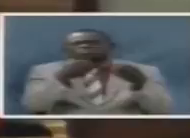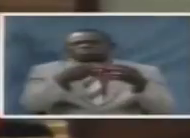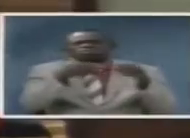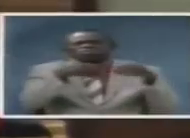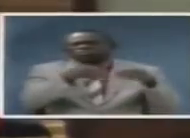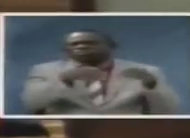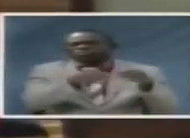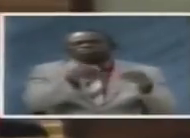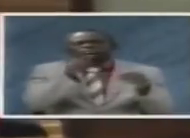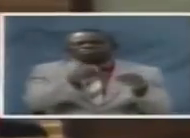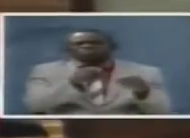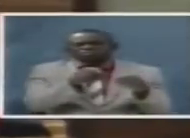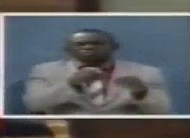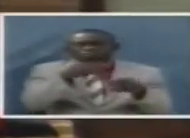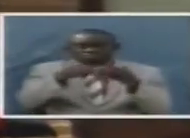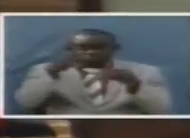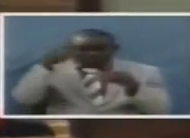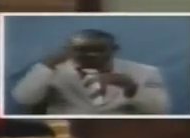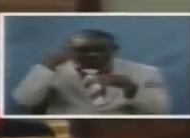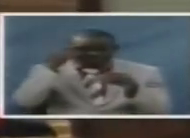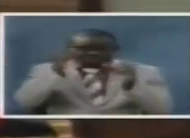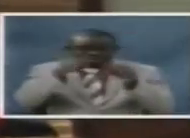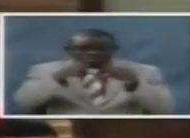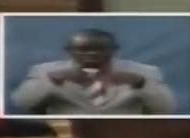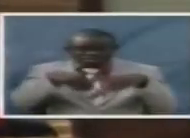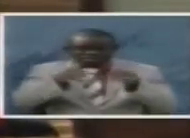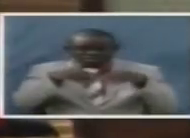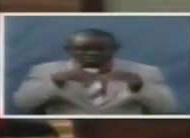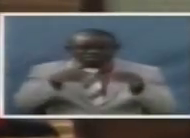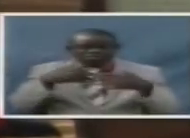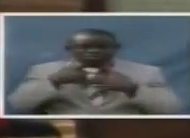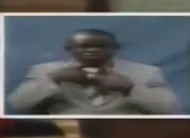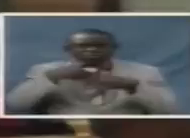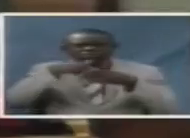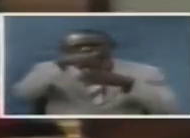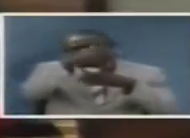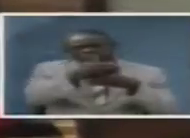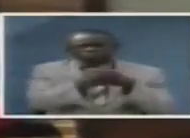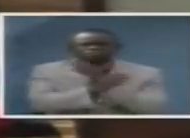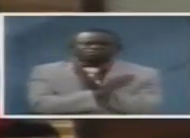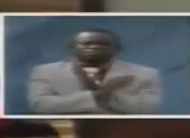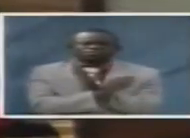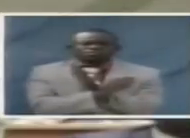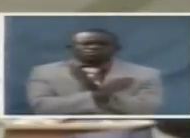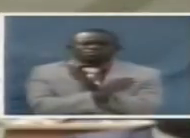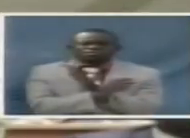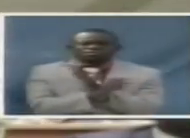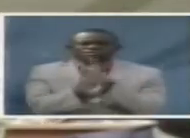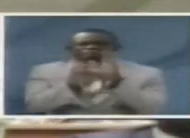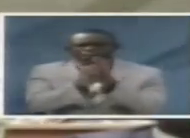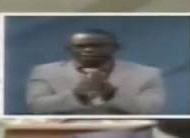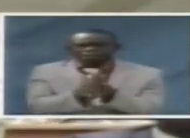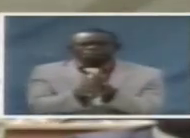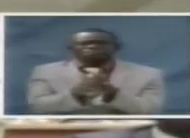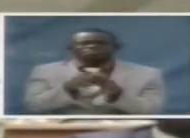both local and foreign markets for livestock products. One such initiative, Mr. Speaker, is the